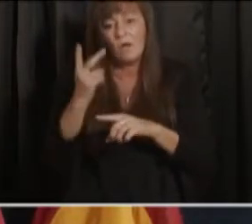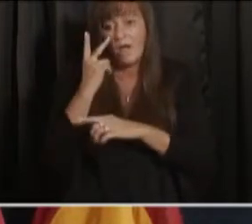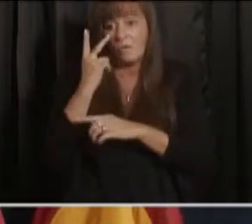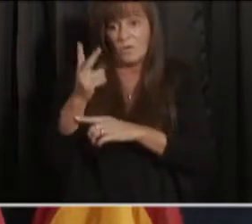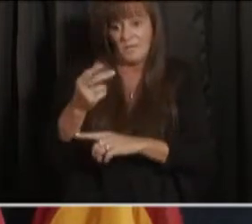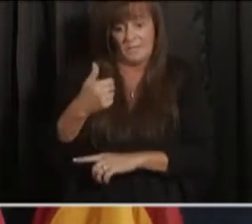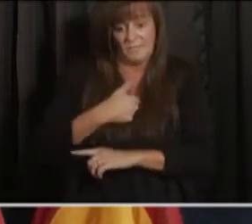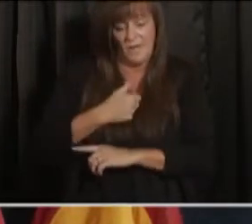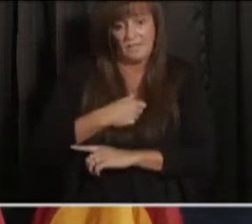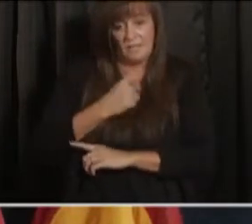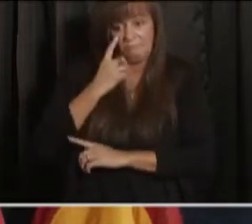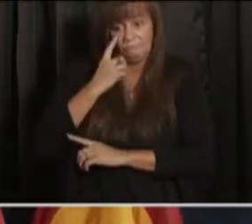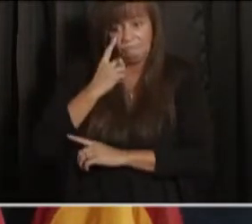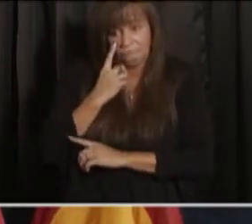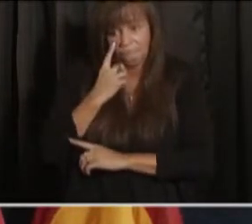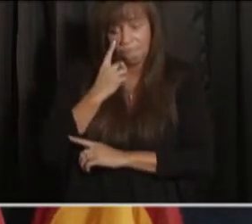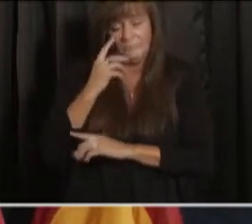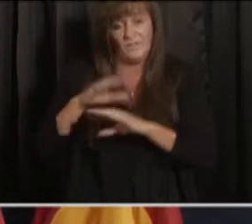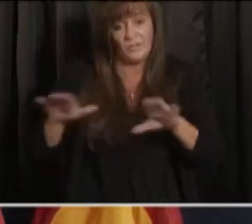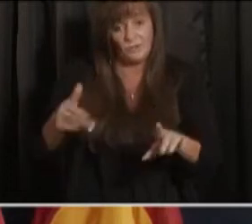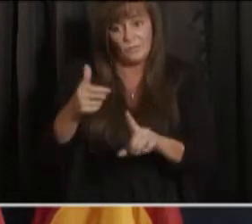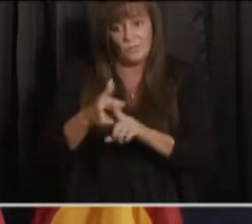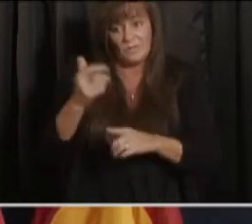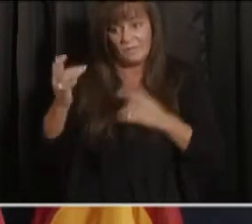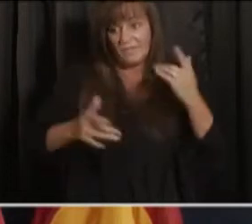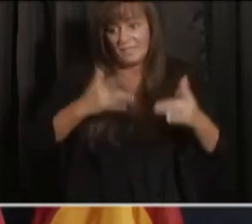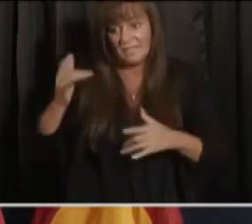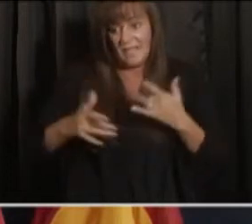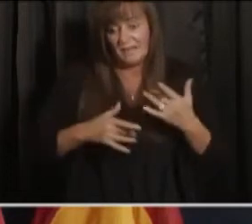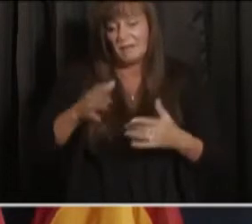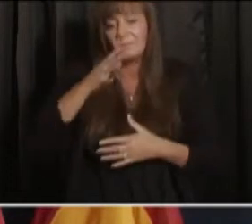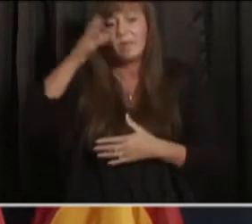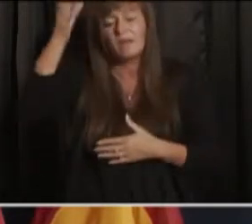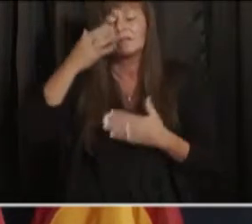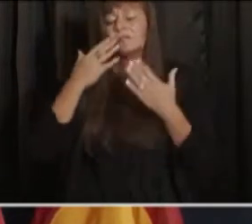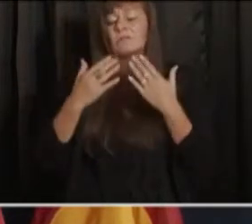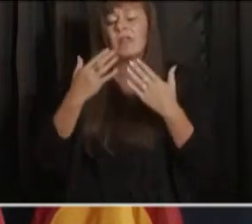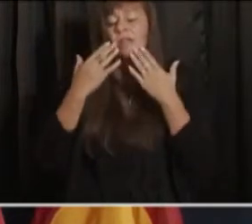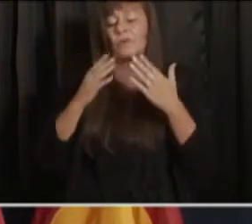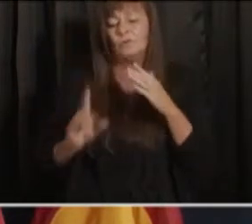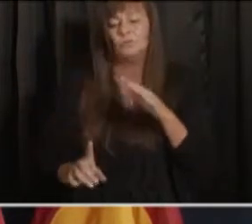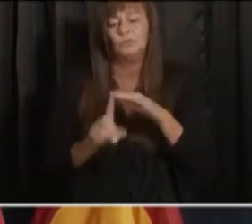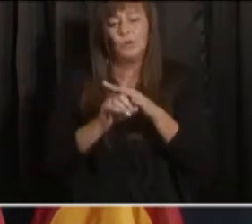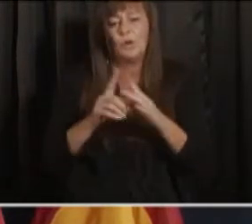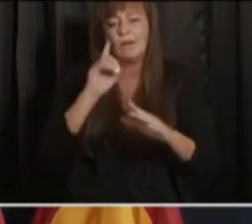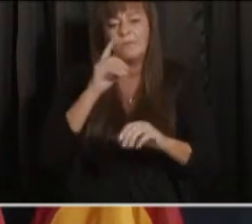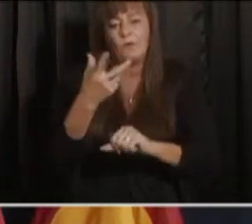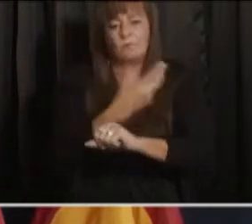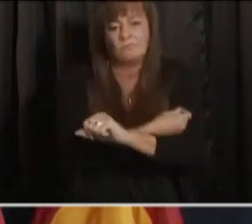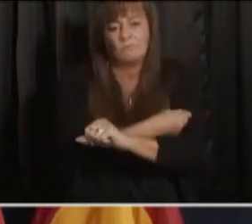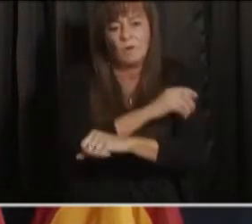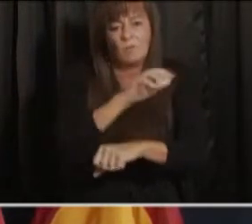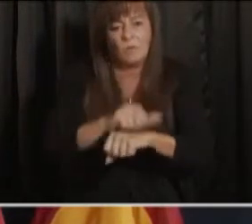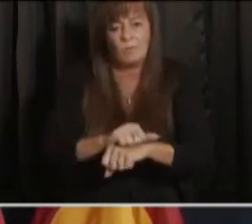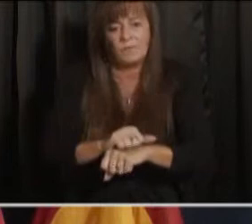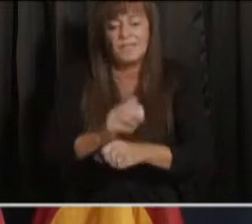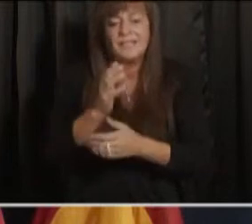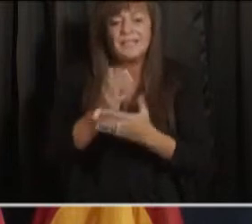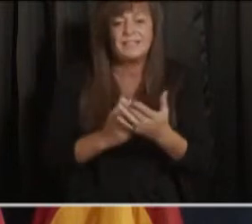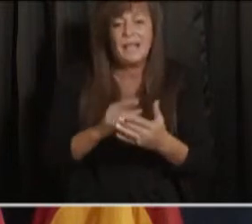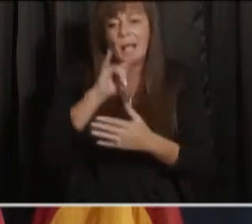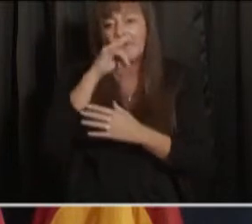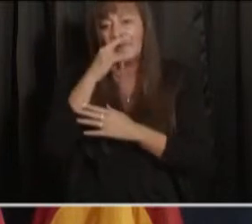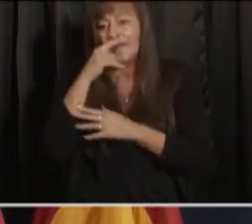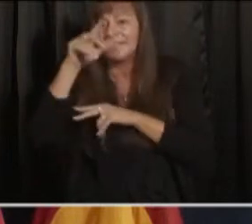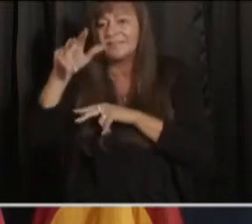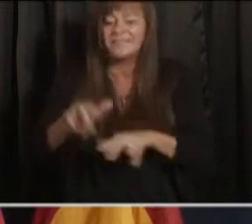of the excited and heroic kids and grateful parents who showed up for their trial appointments. Some kids skipped into clinic.